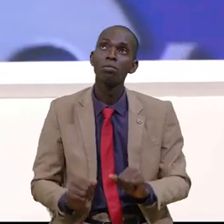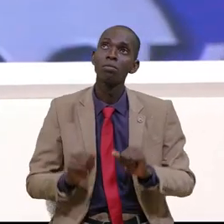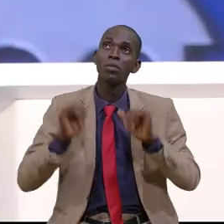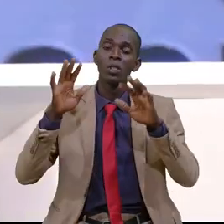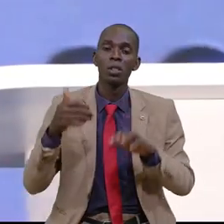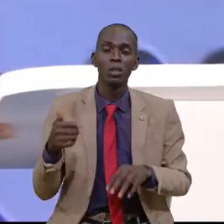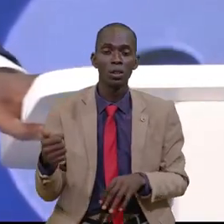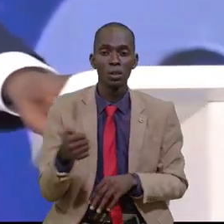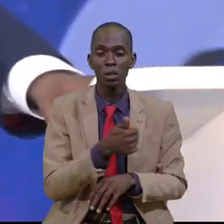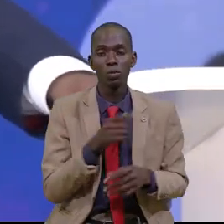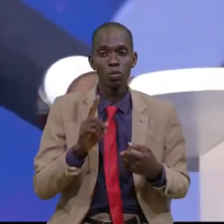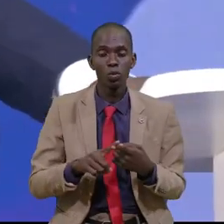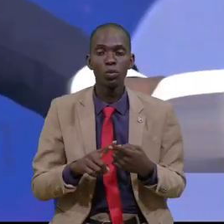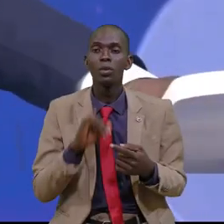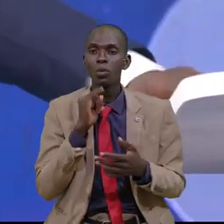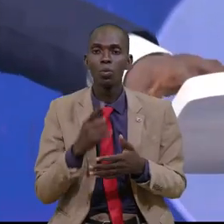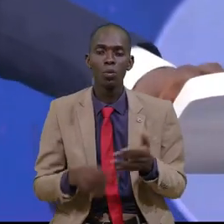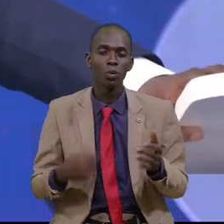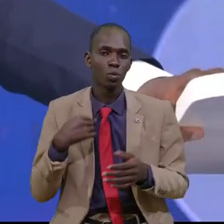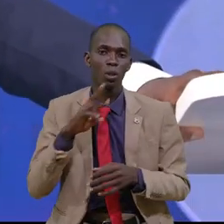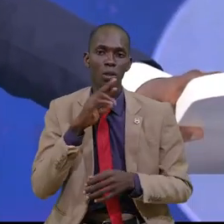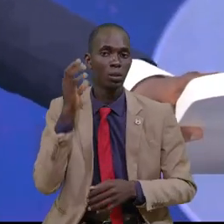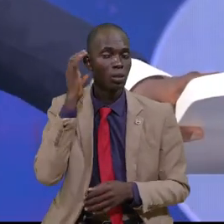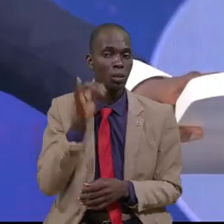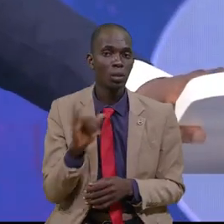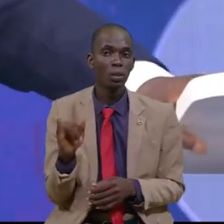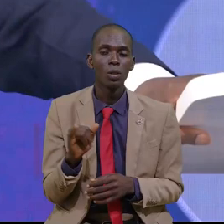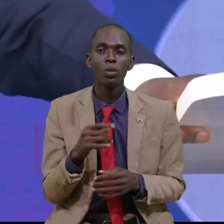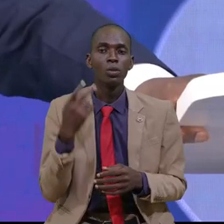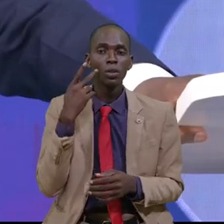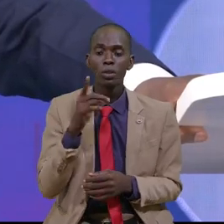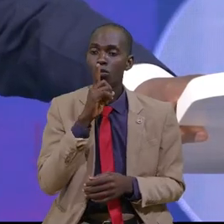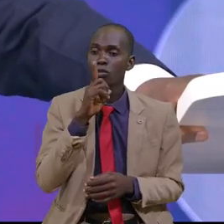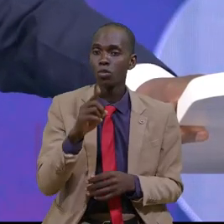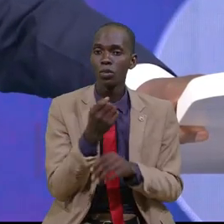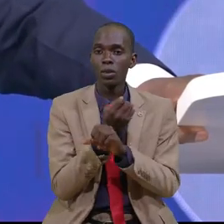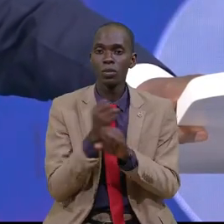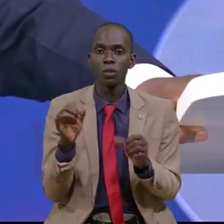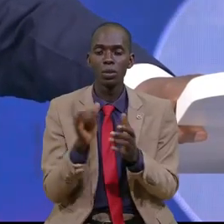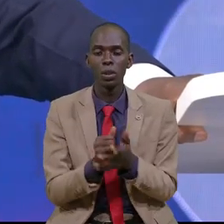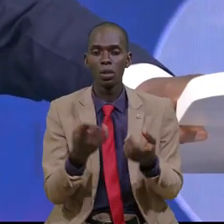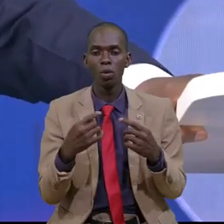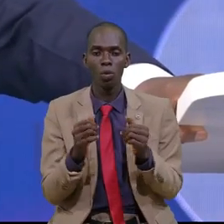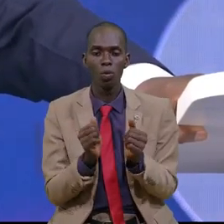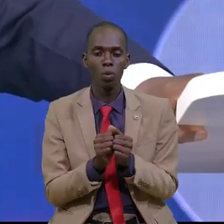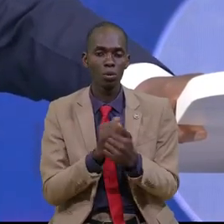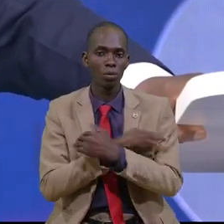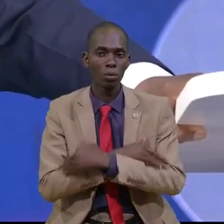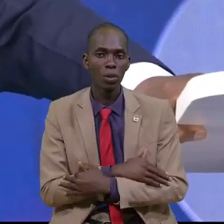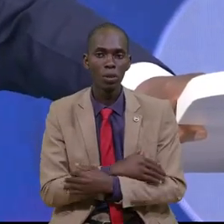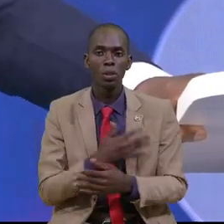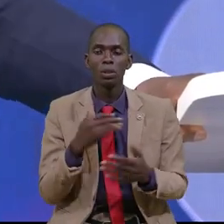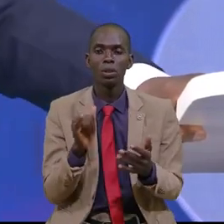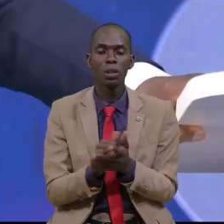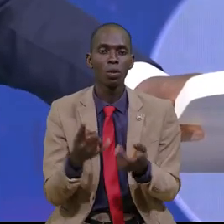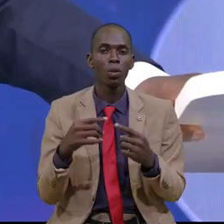is then the salvation, real salvation, that comes with rest, that comes with